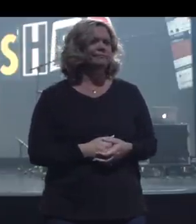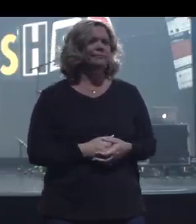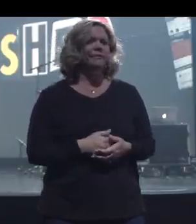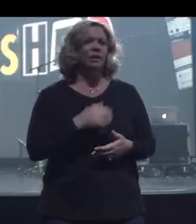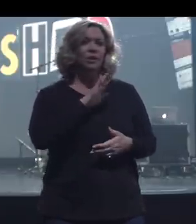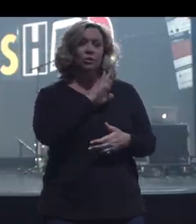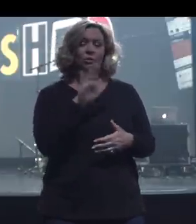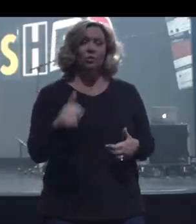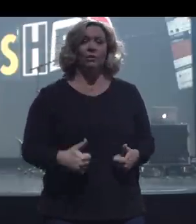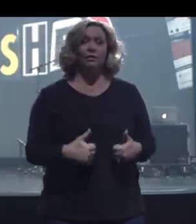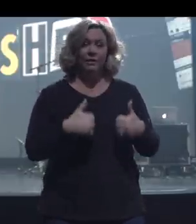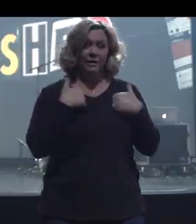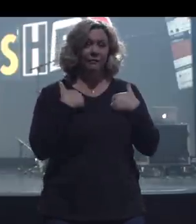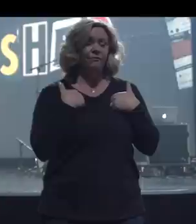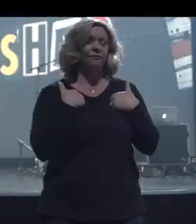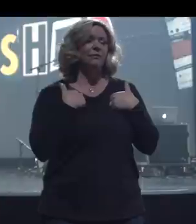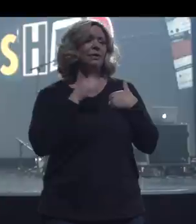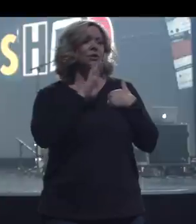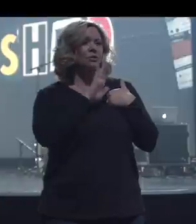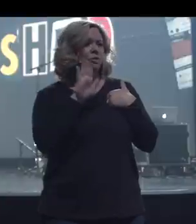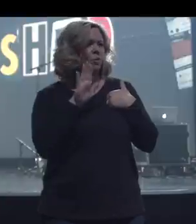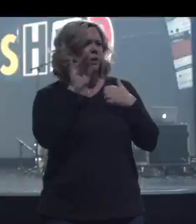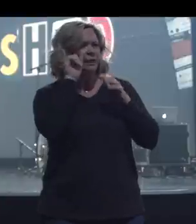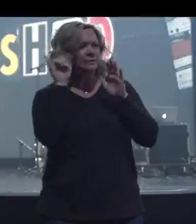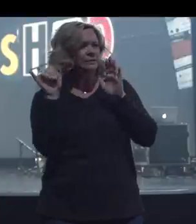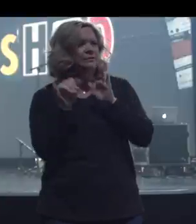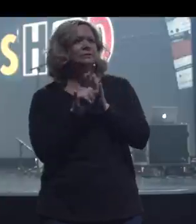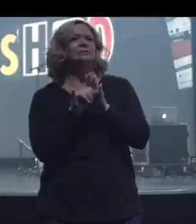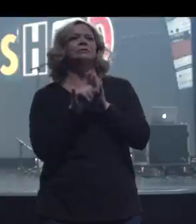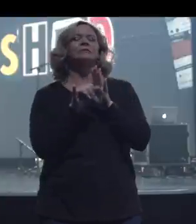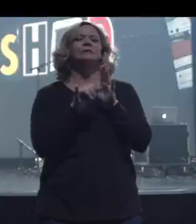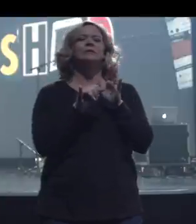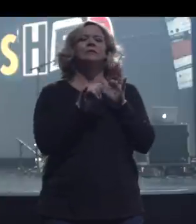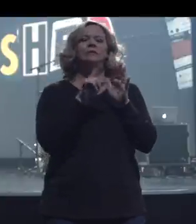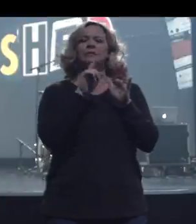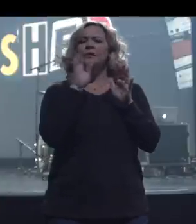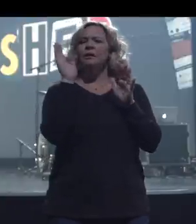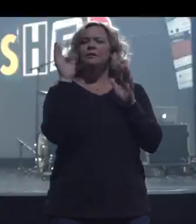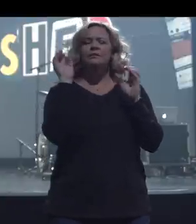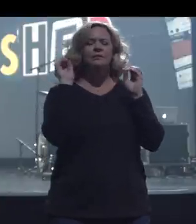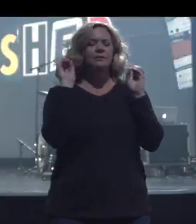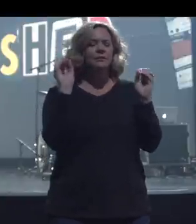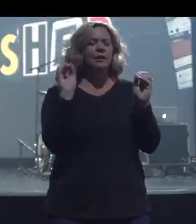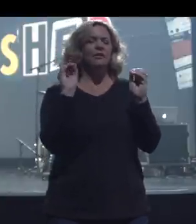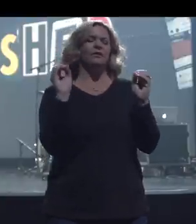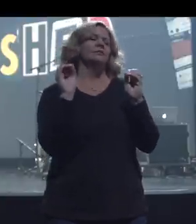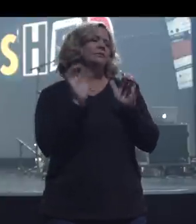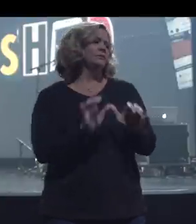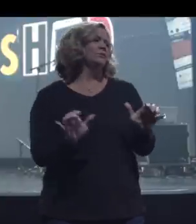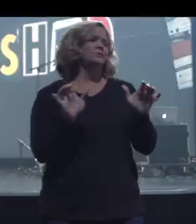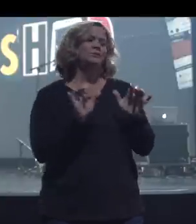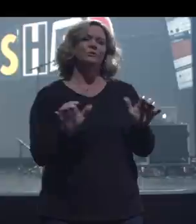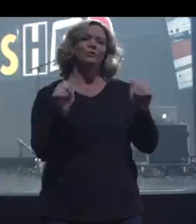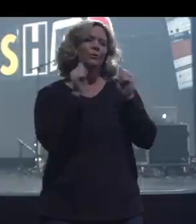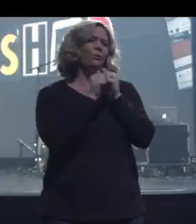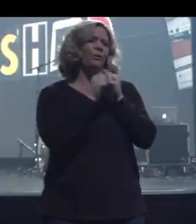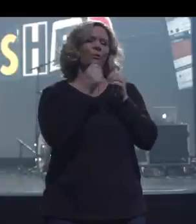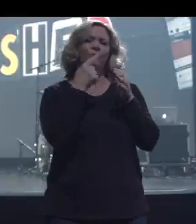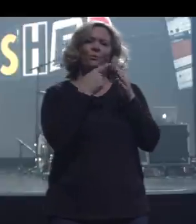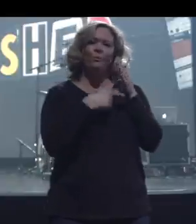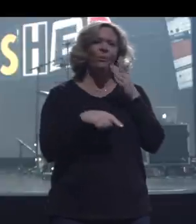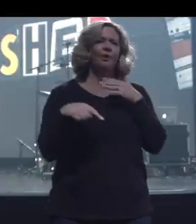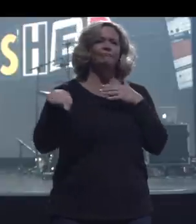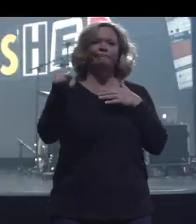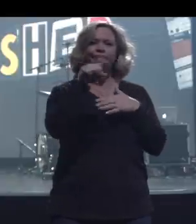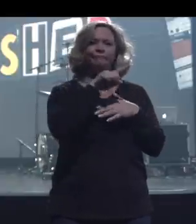Your life, your identity has nothing to do with what